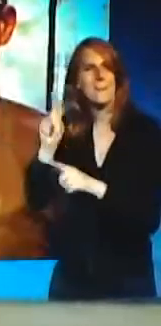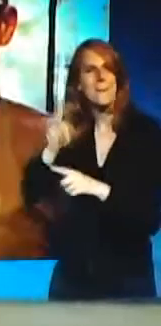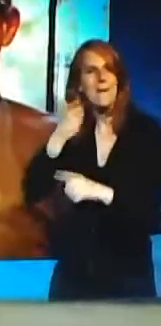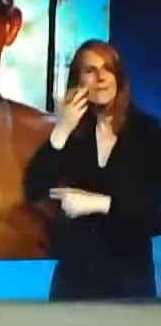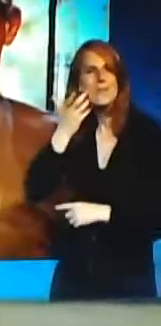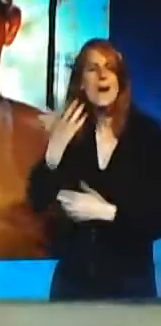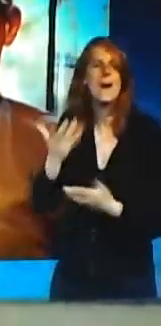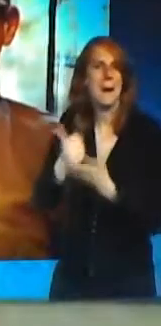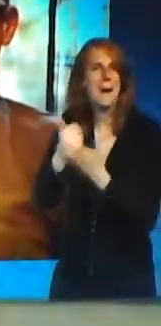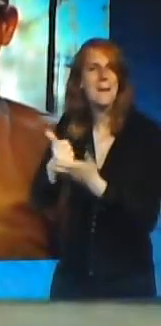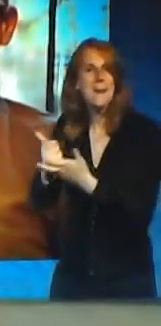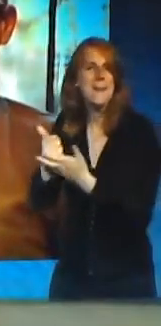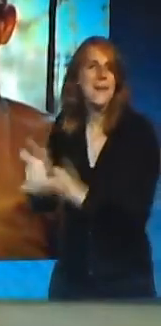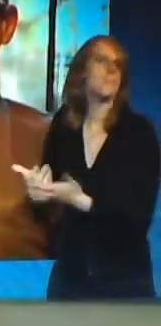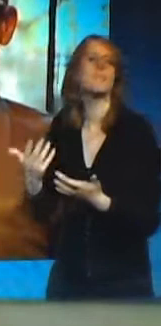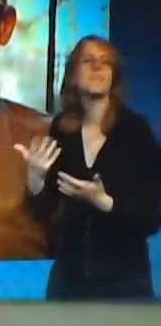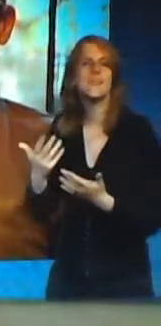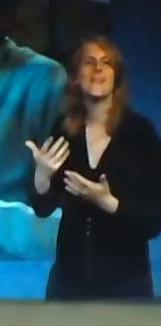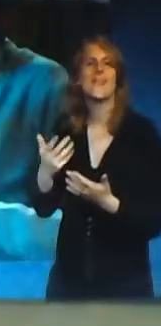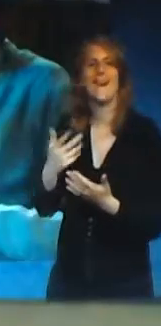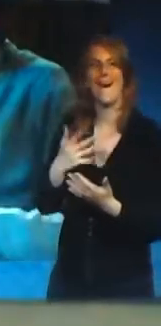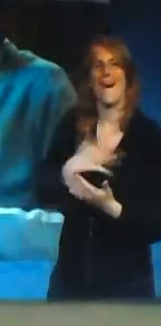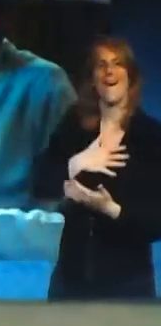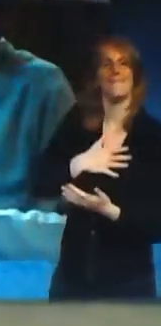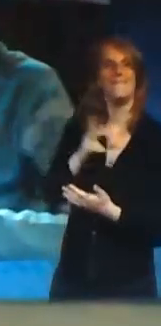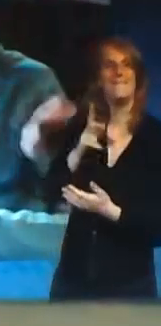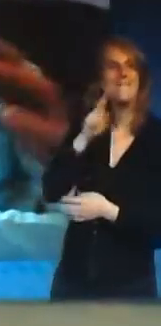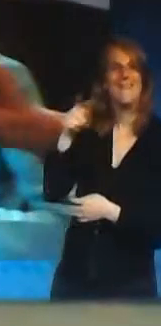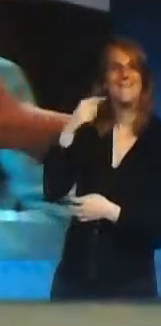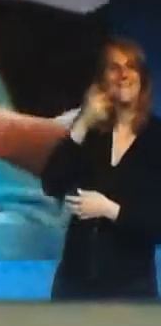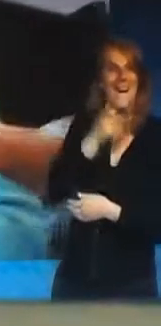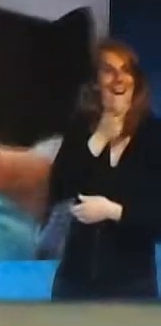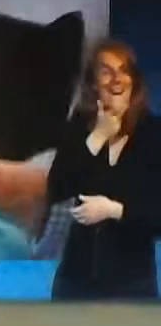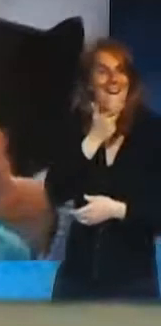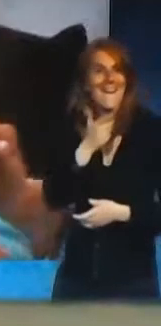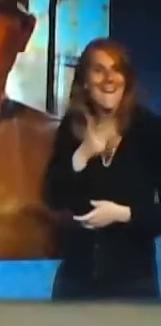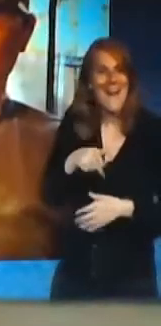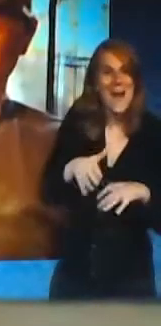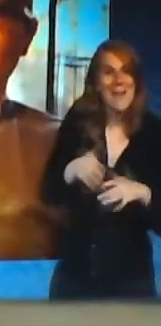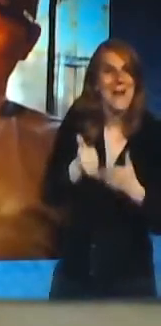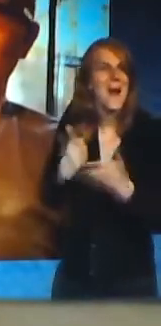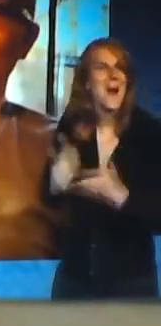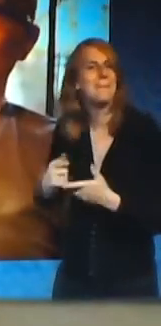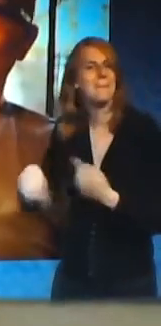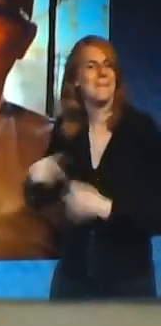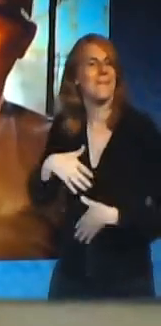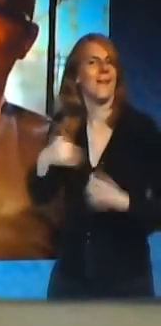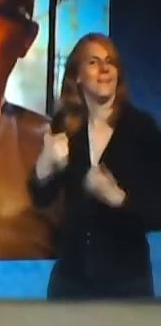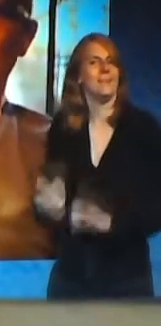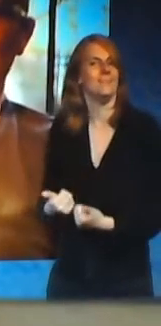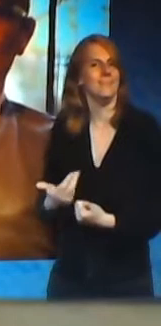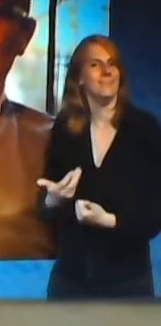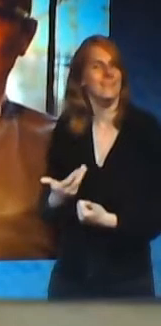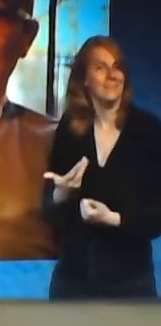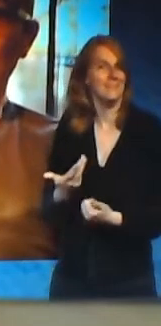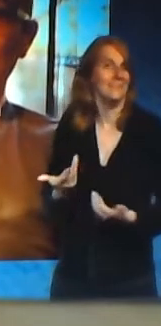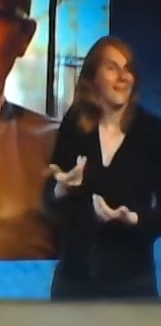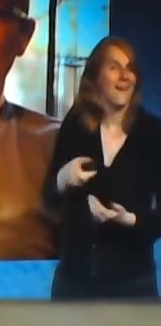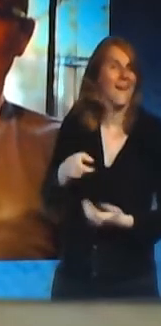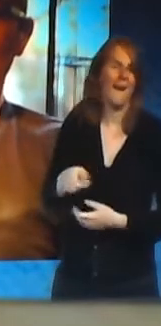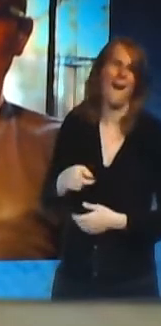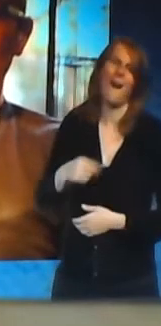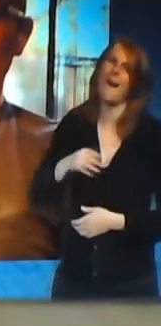see that look on their face when the animal's helping them, making them feel better, and you don't get any better job